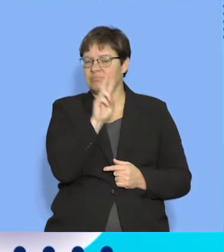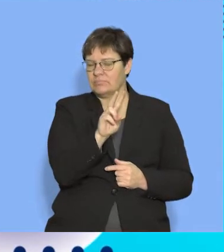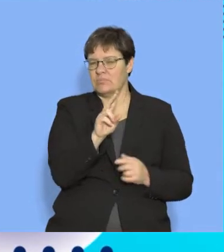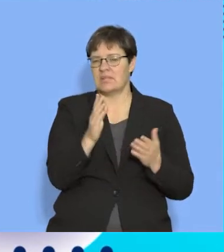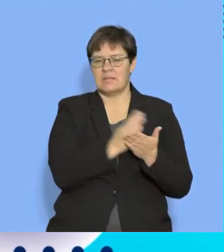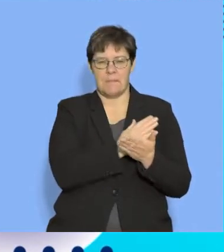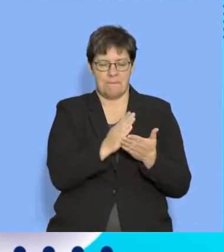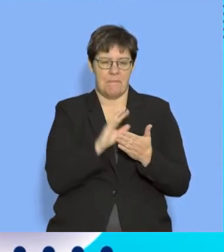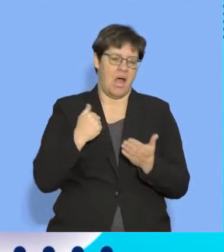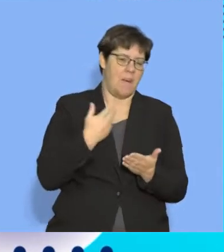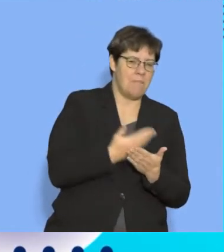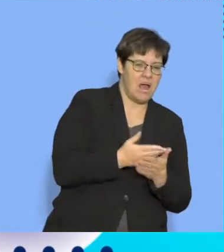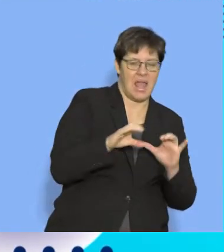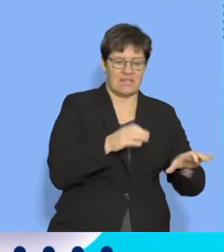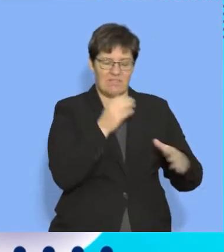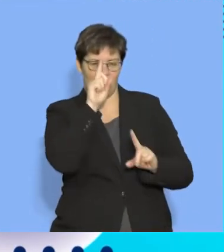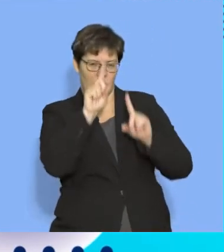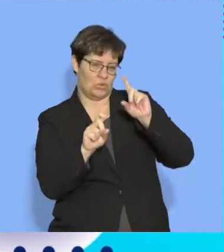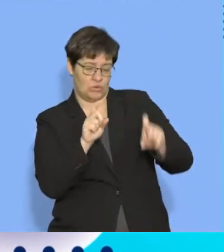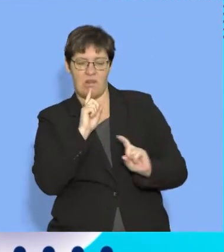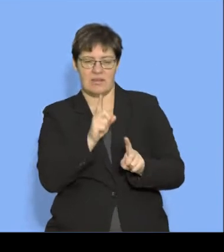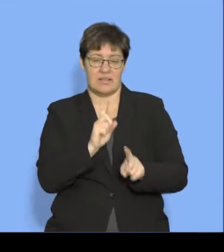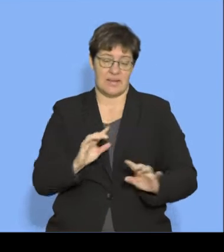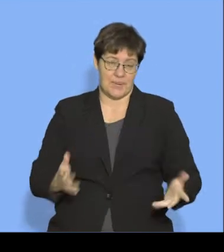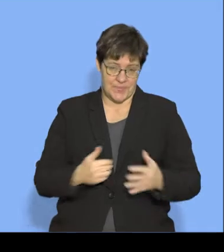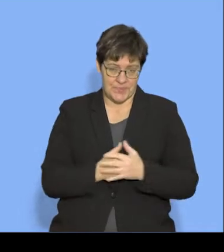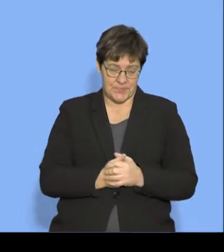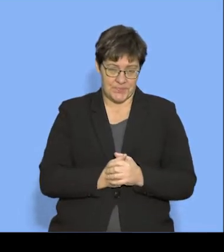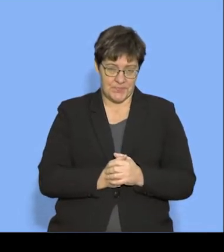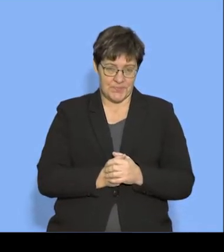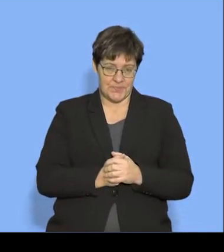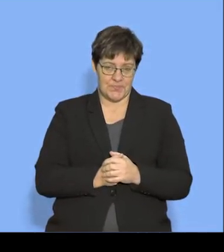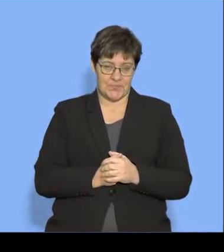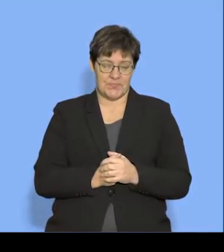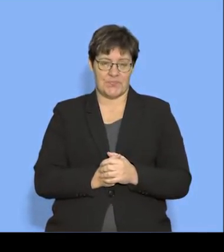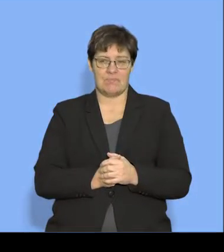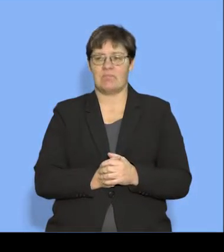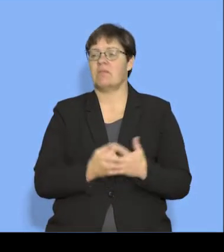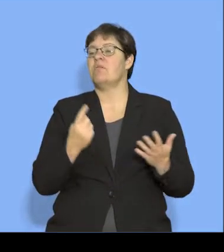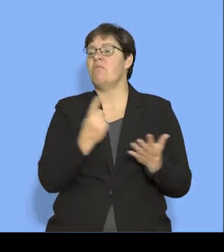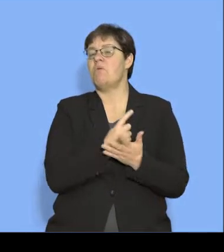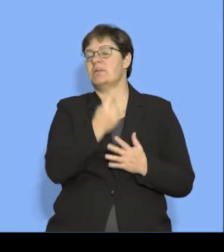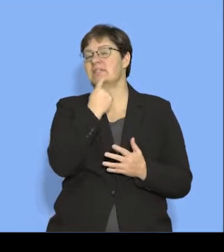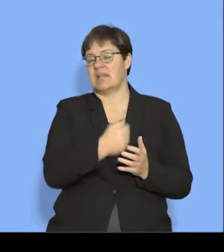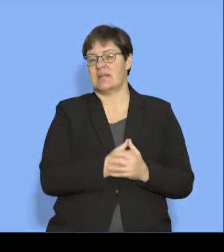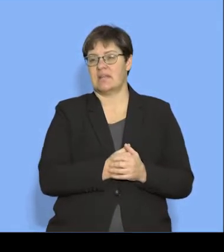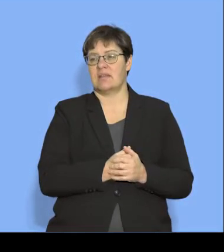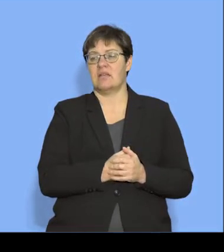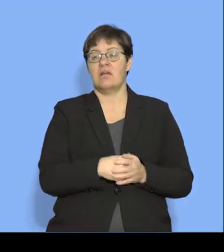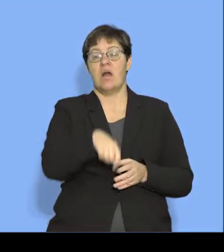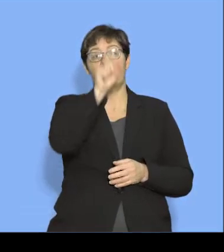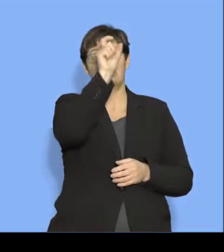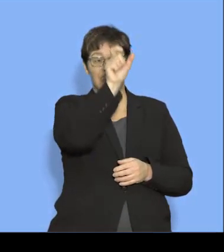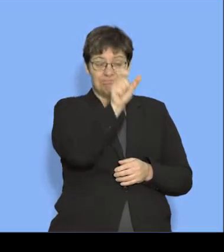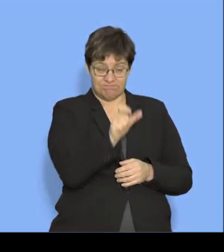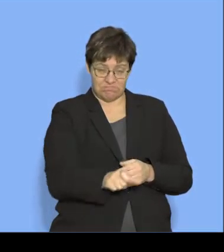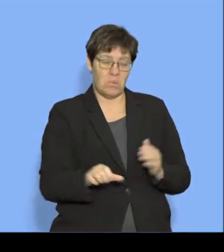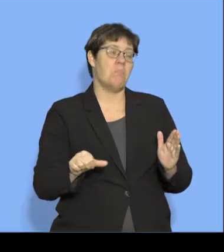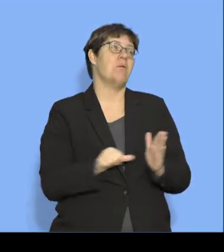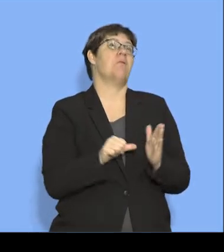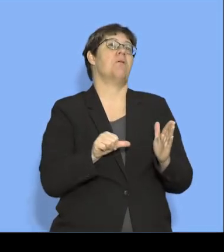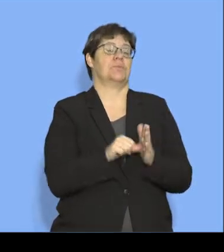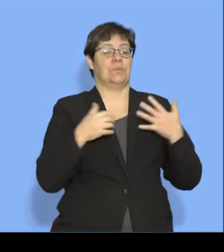some application activities in our revision segment. As I always mention, a list of terms are fundamentally